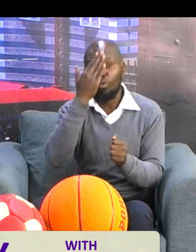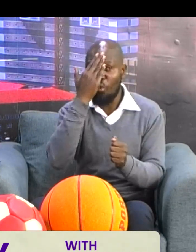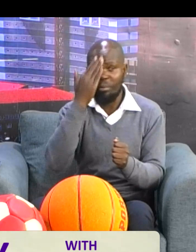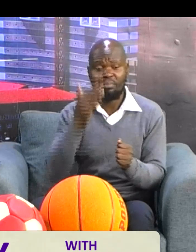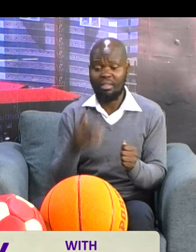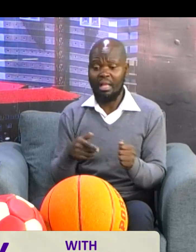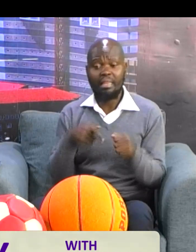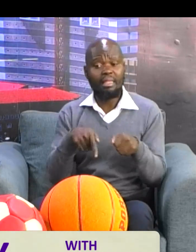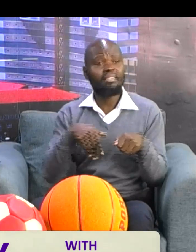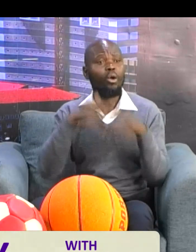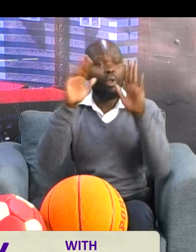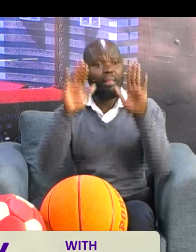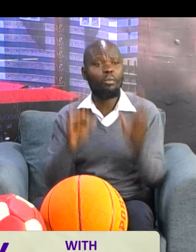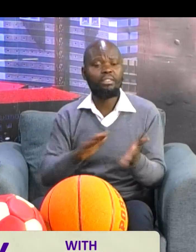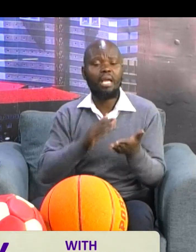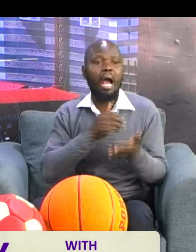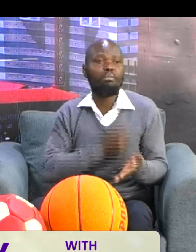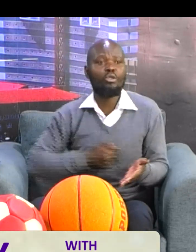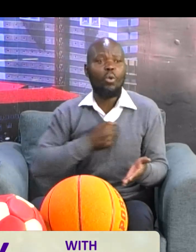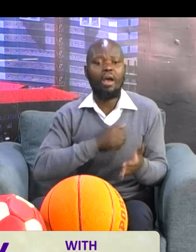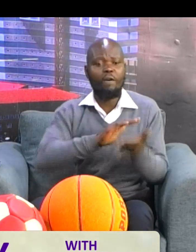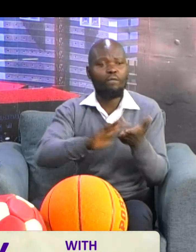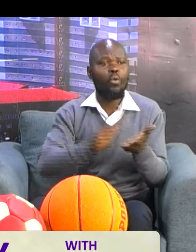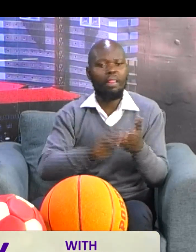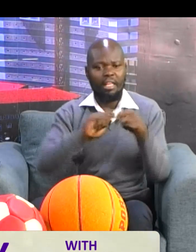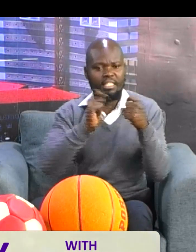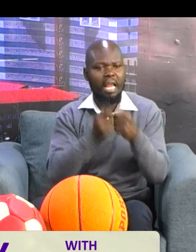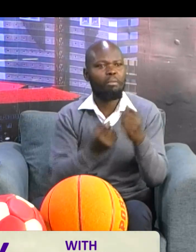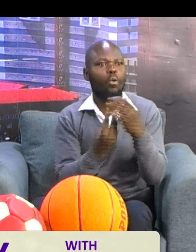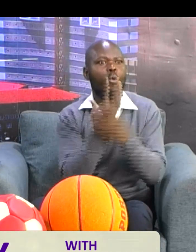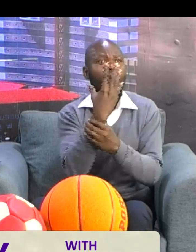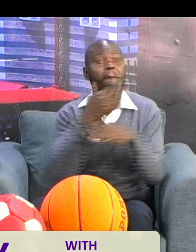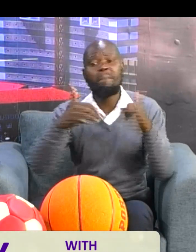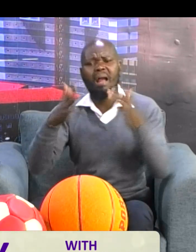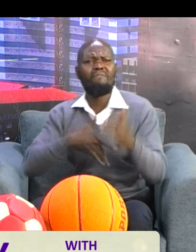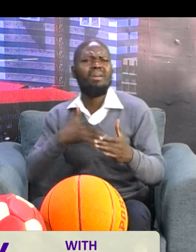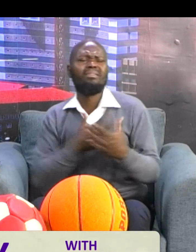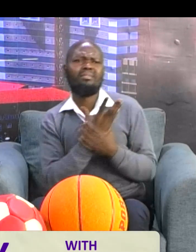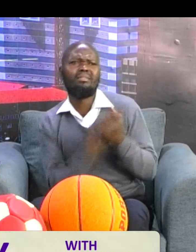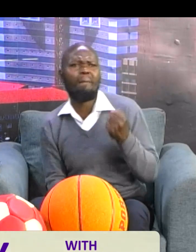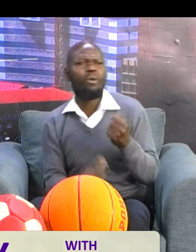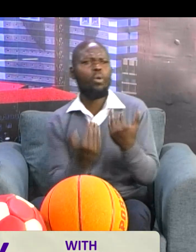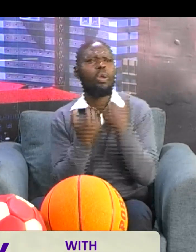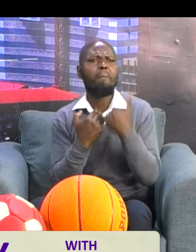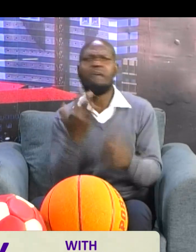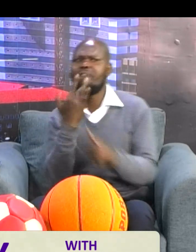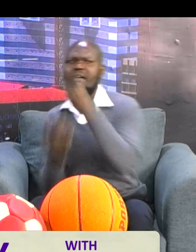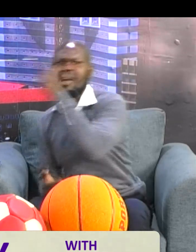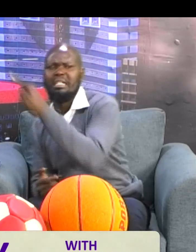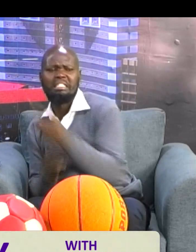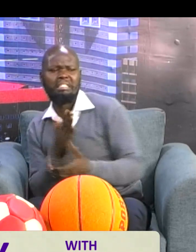back Mendy and change things. Maybe apologize and help the team grow. Because right